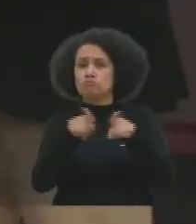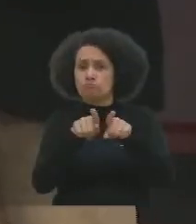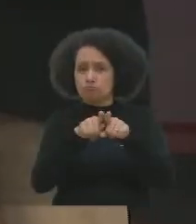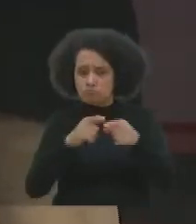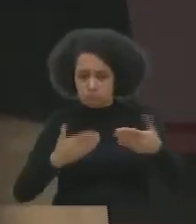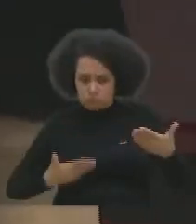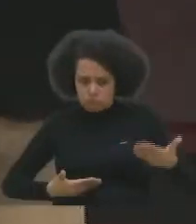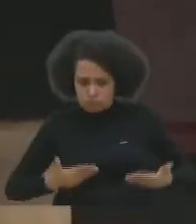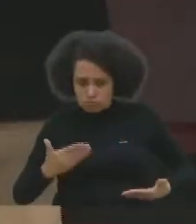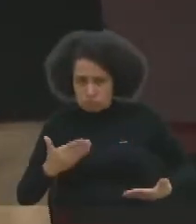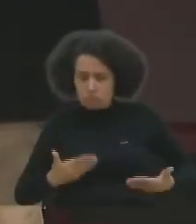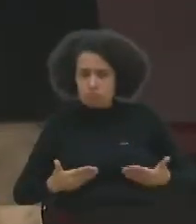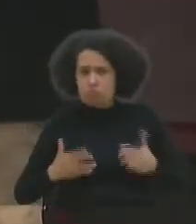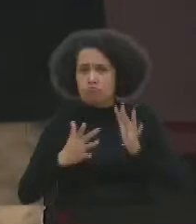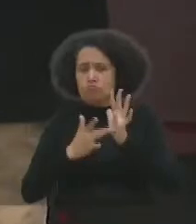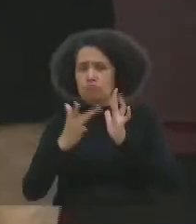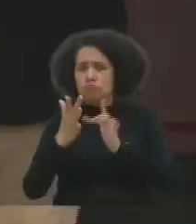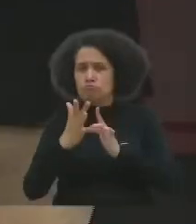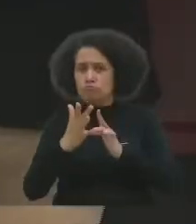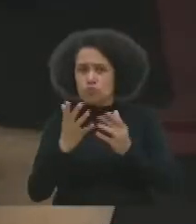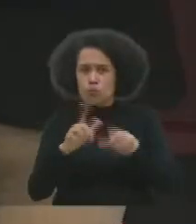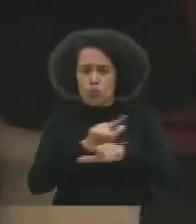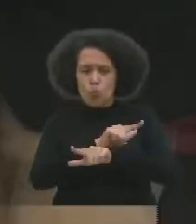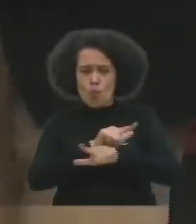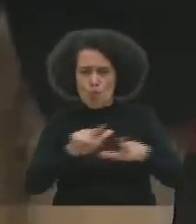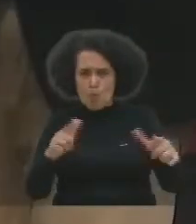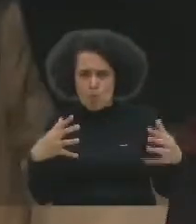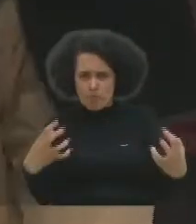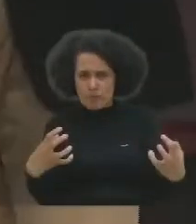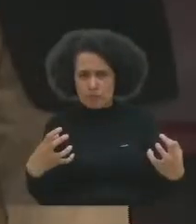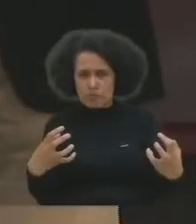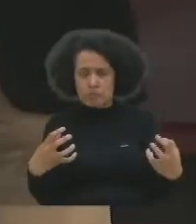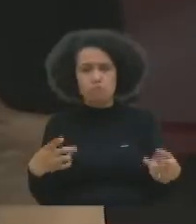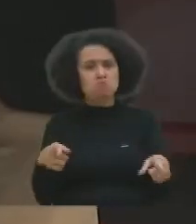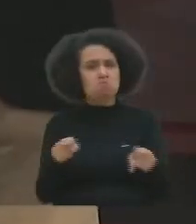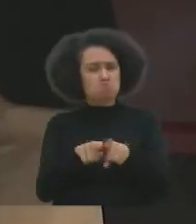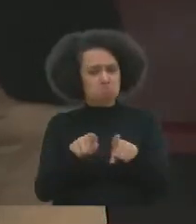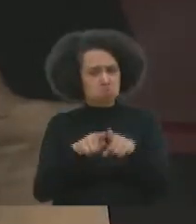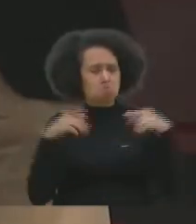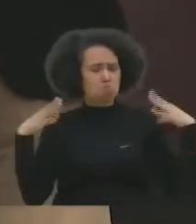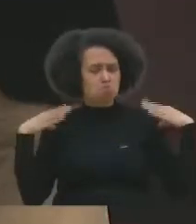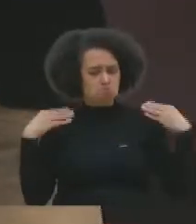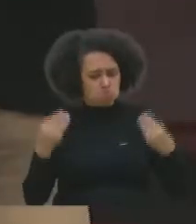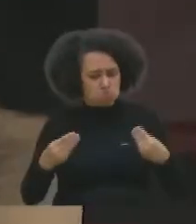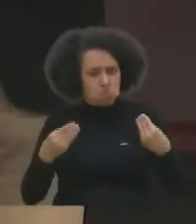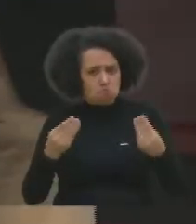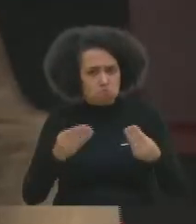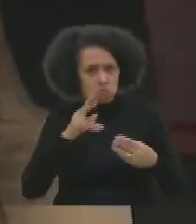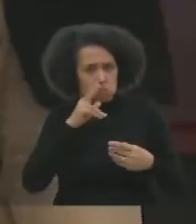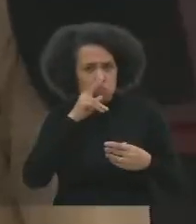no deserto. They strengthened him when he was in agony in the garden. Eles o fortalecem quando ele está na agonia